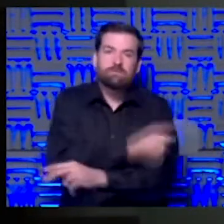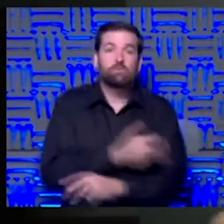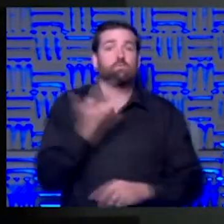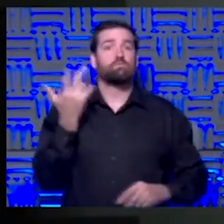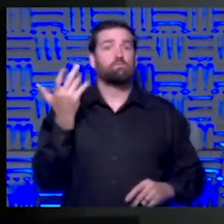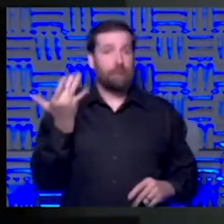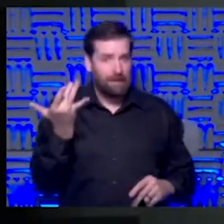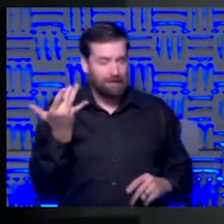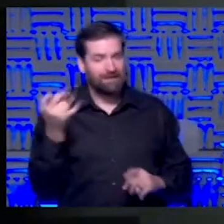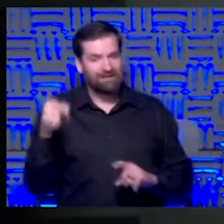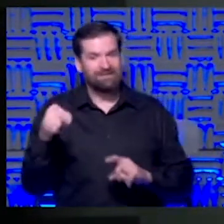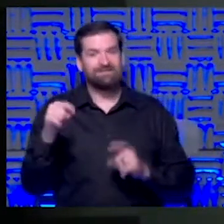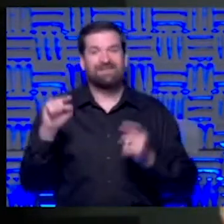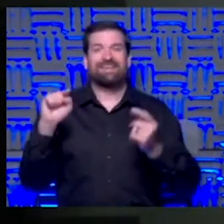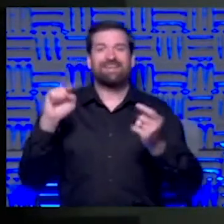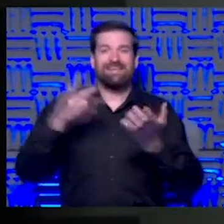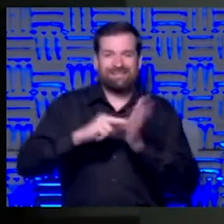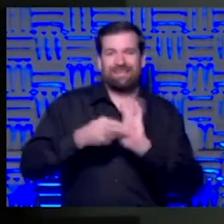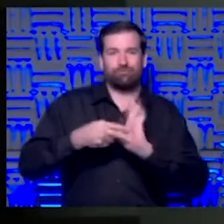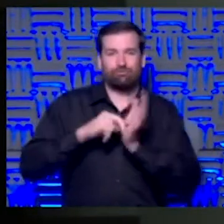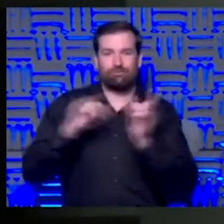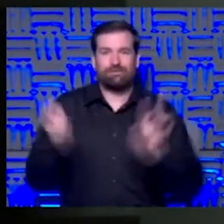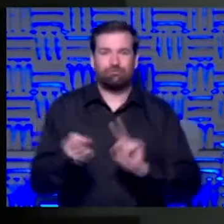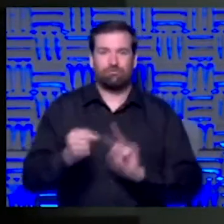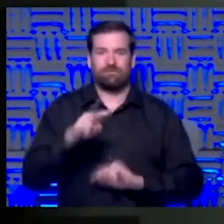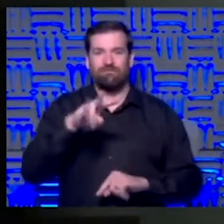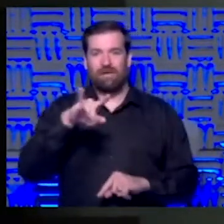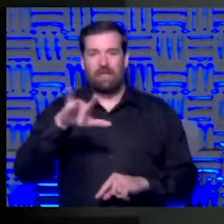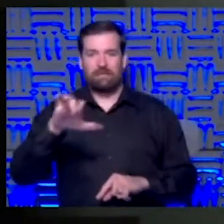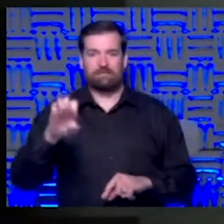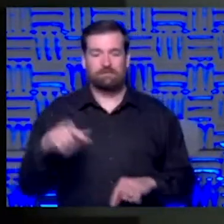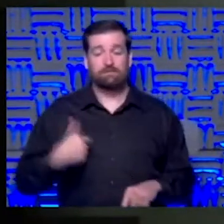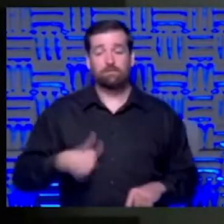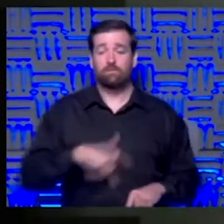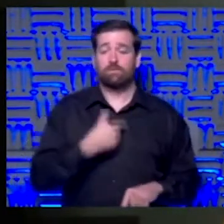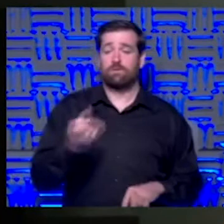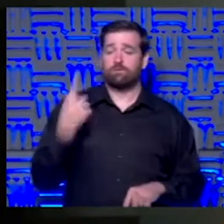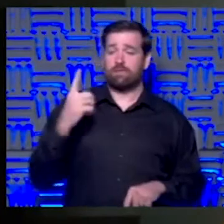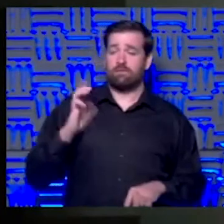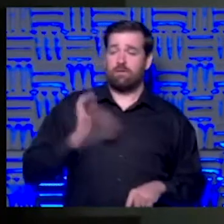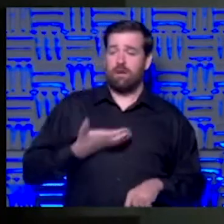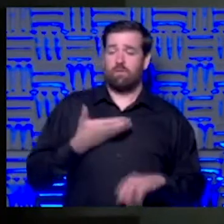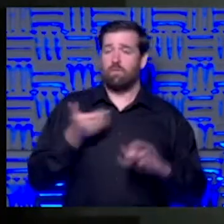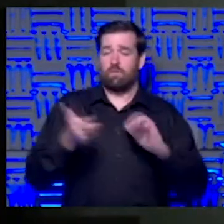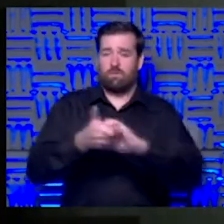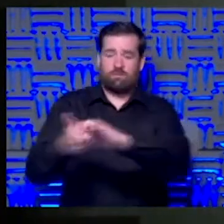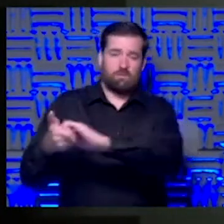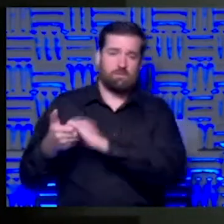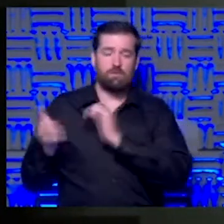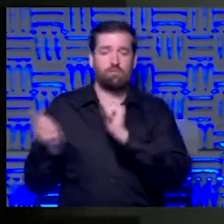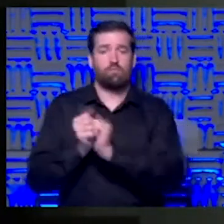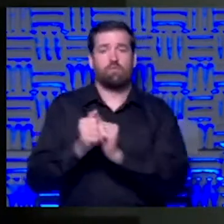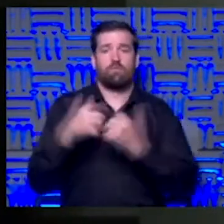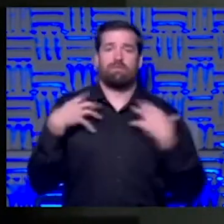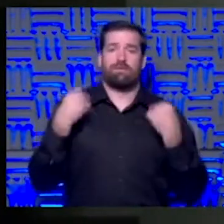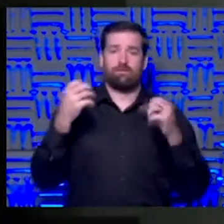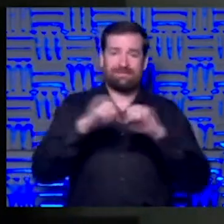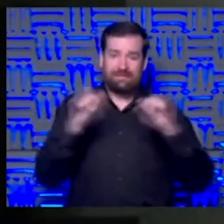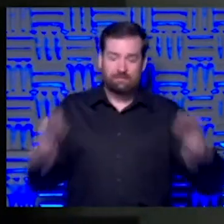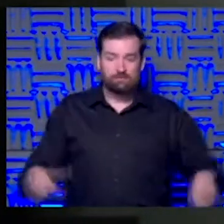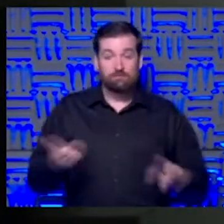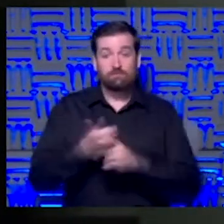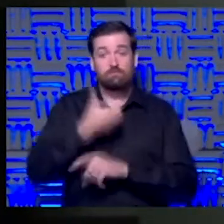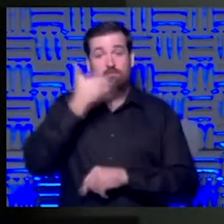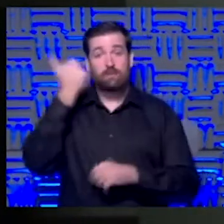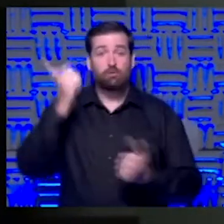in this case, intentional injury or violence. What we need to know and what we're understanding and what our colleagues with the health system and many others want to better address